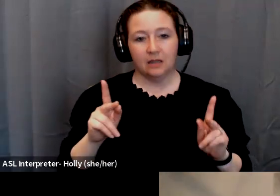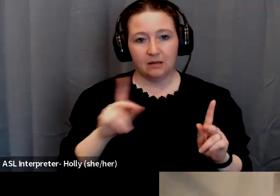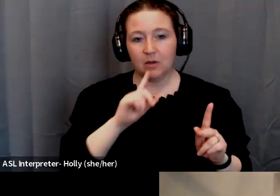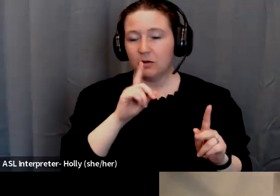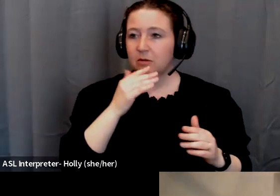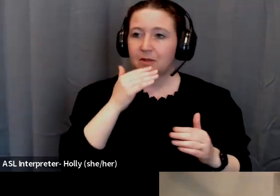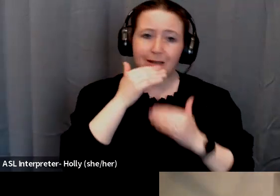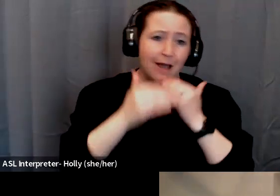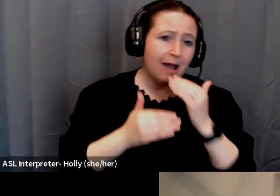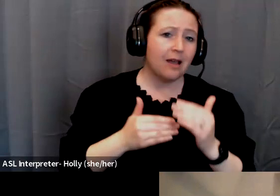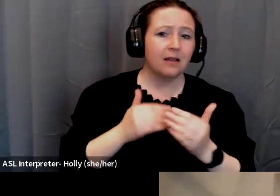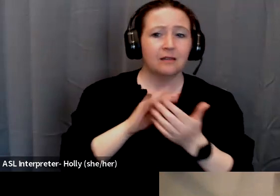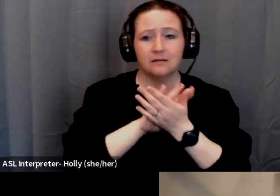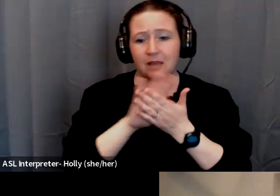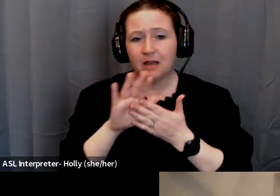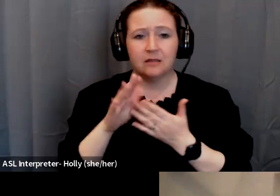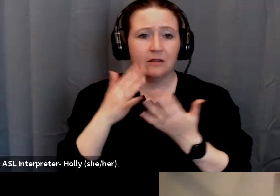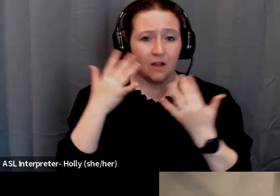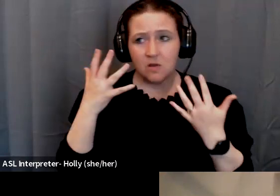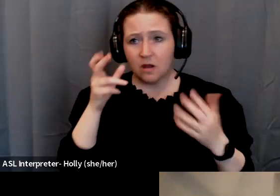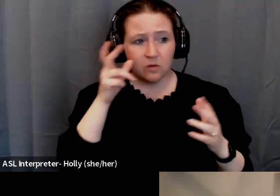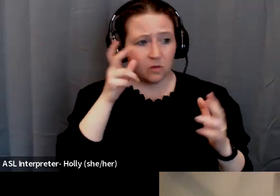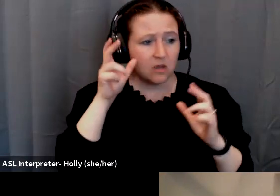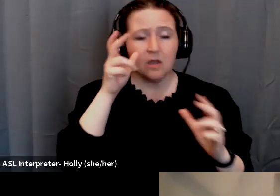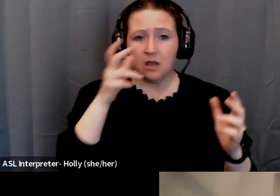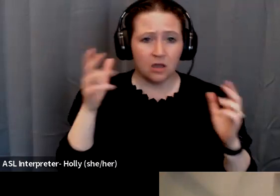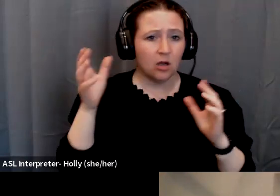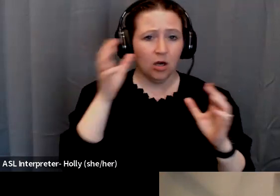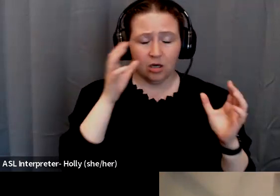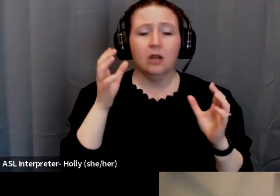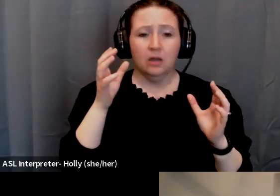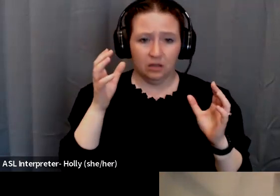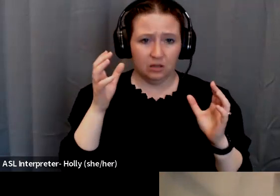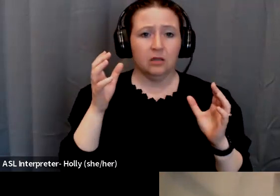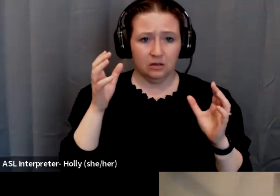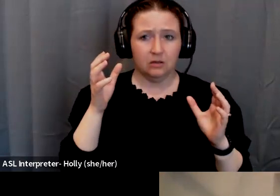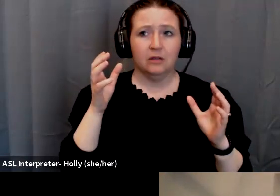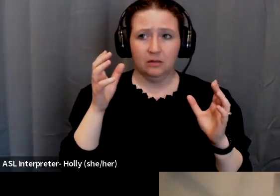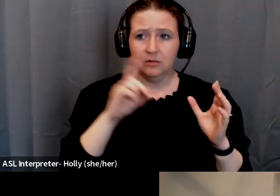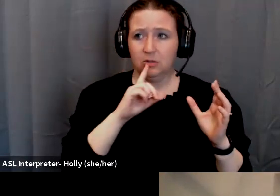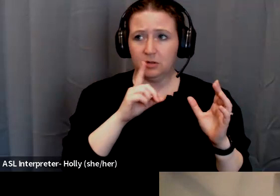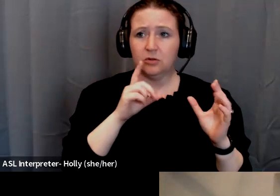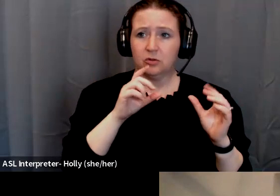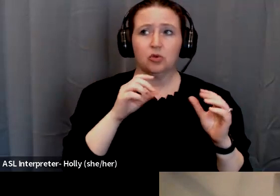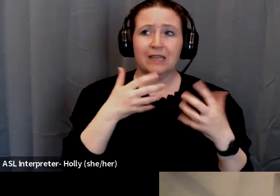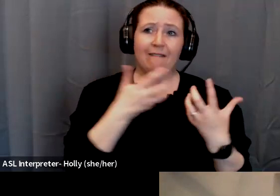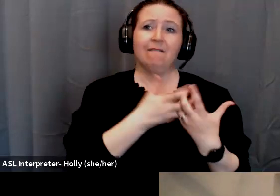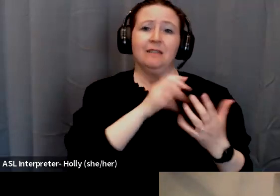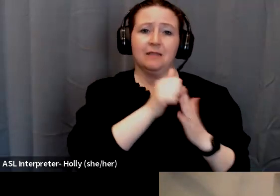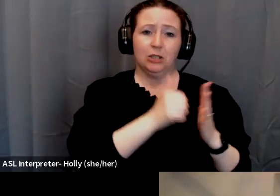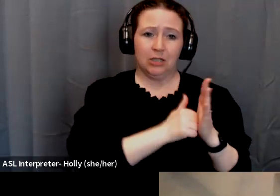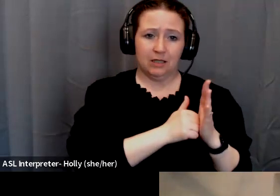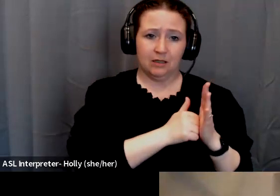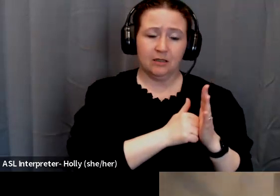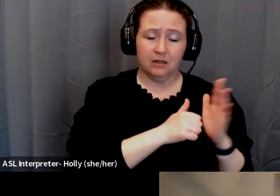and considerate and want to hear from people as long as we can accommodate that within the agenda that is happening.